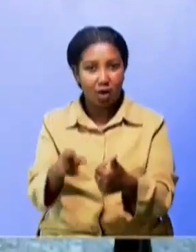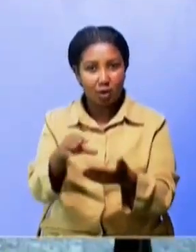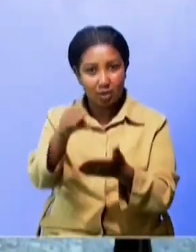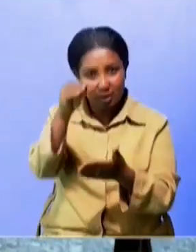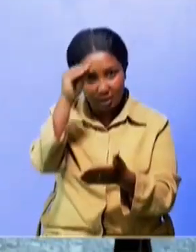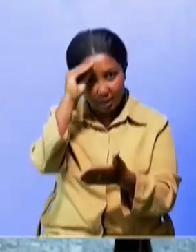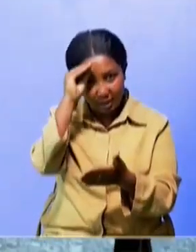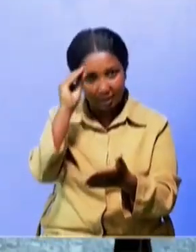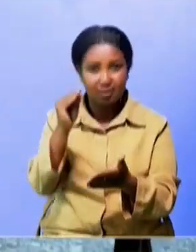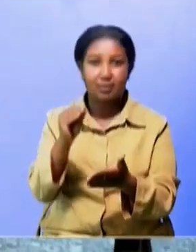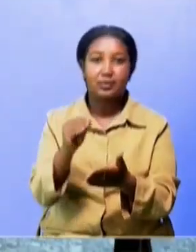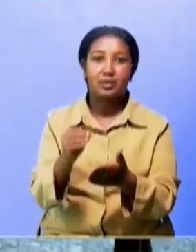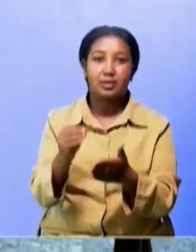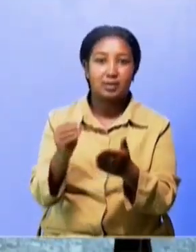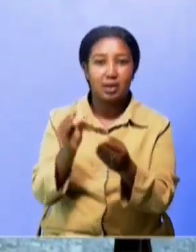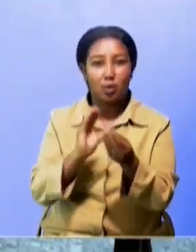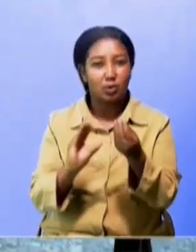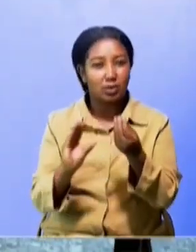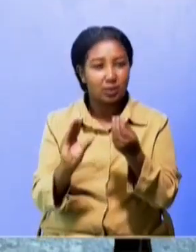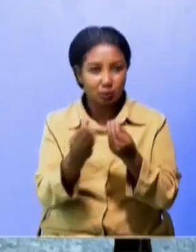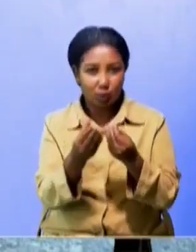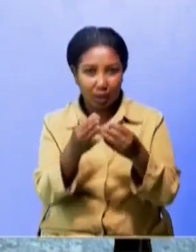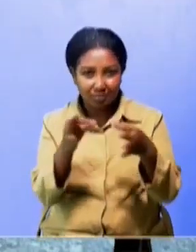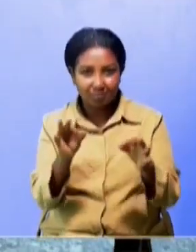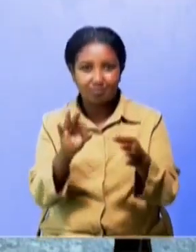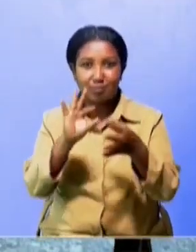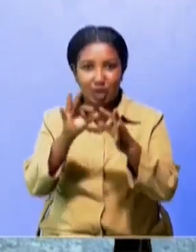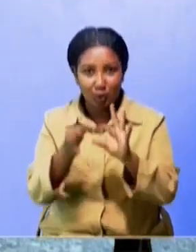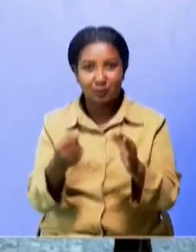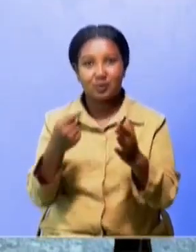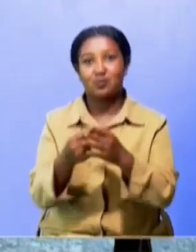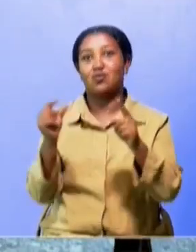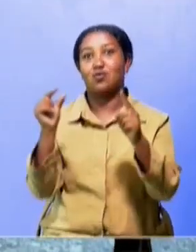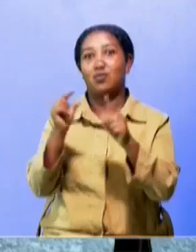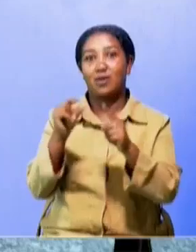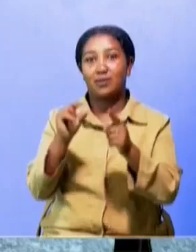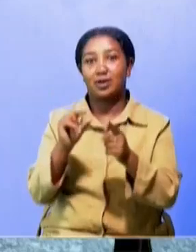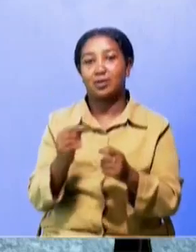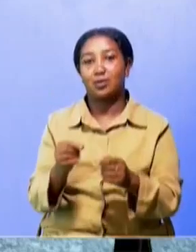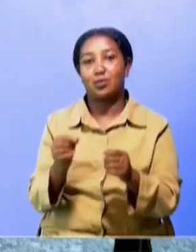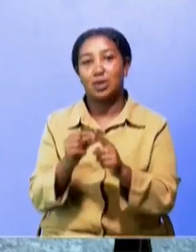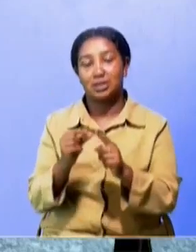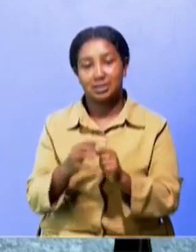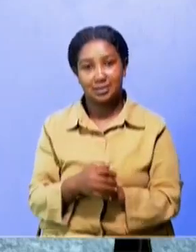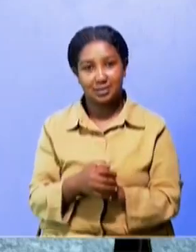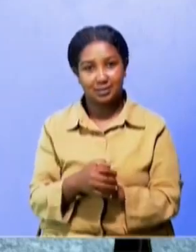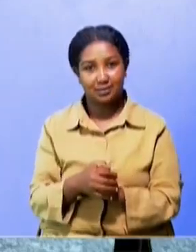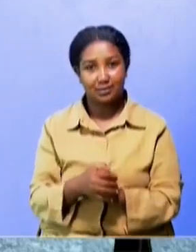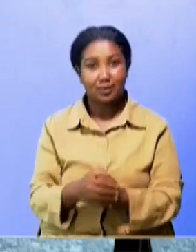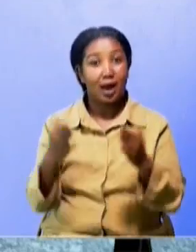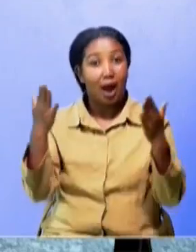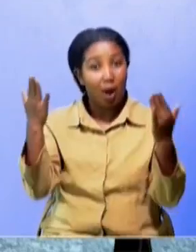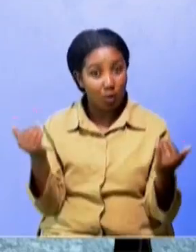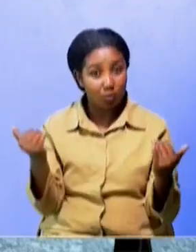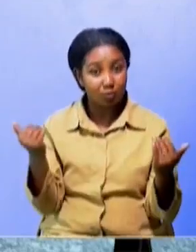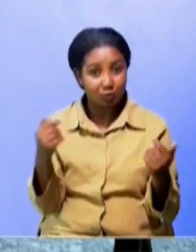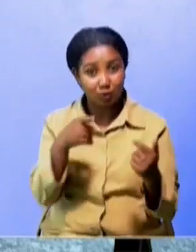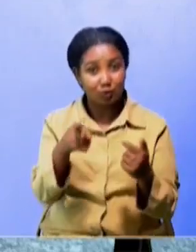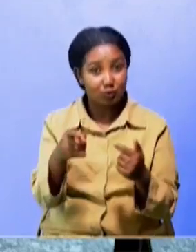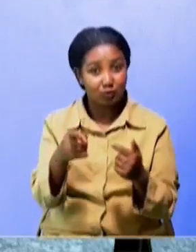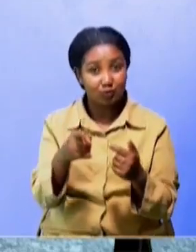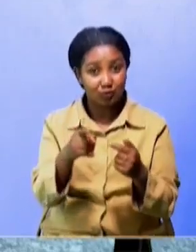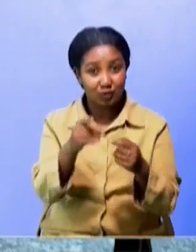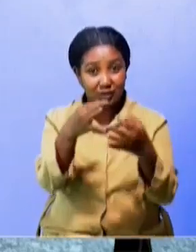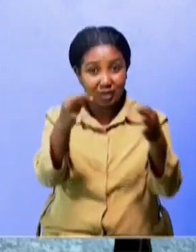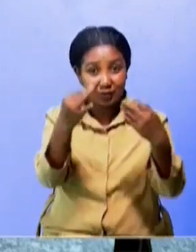or study the contextual meaning of these vocabulary words. I hope you made your